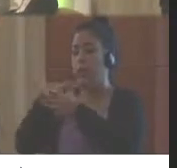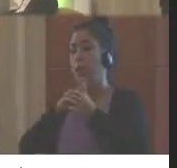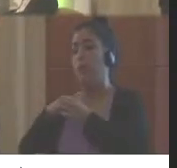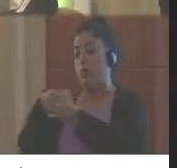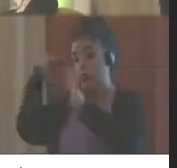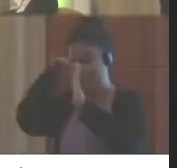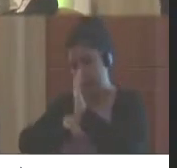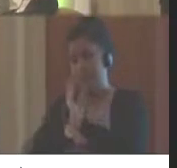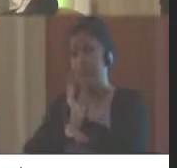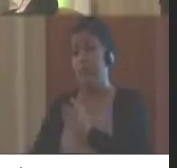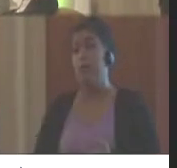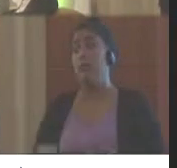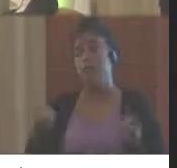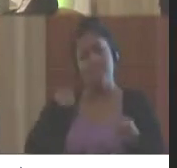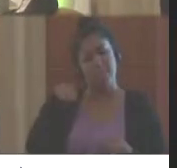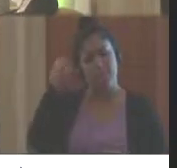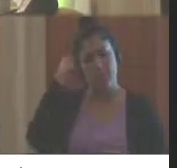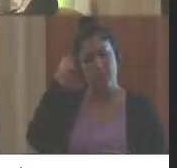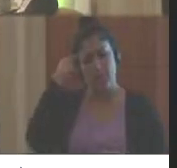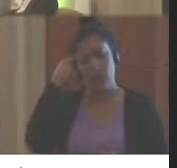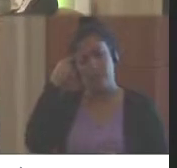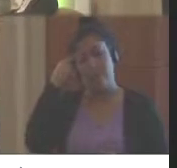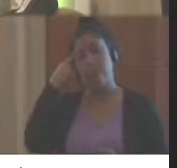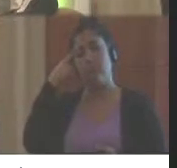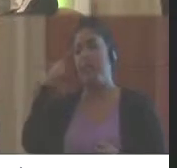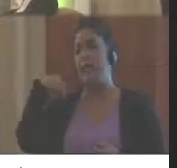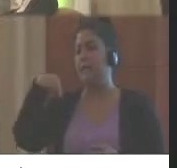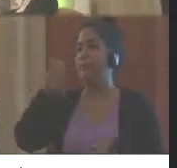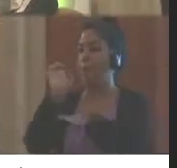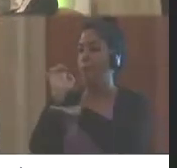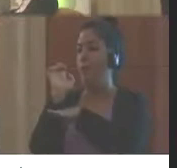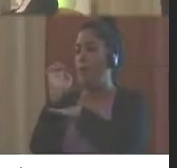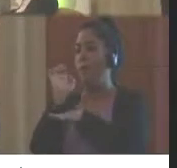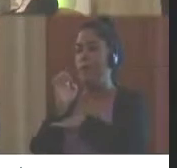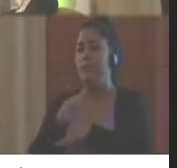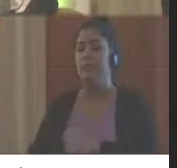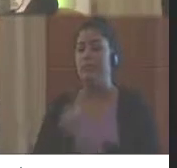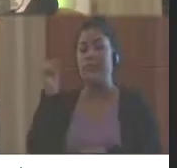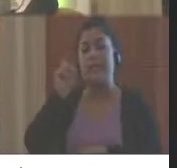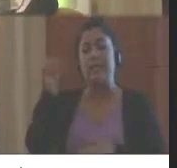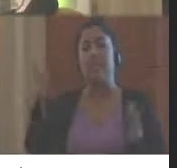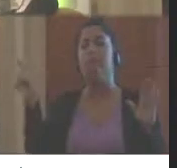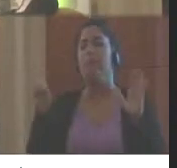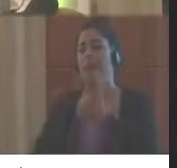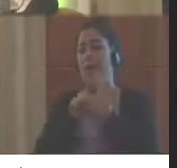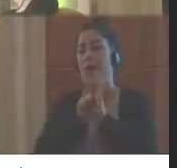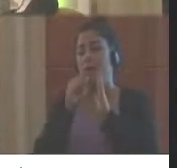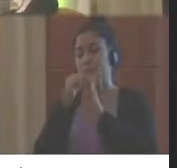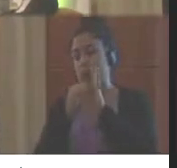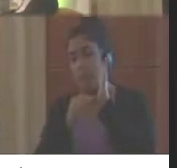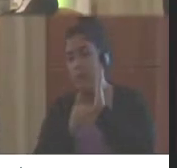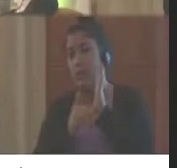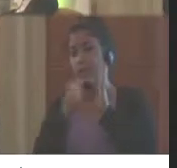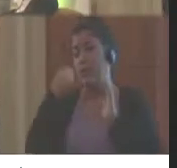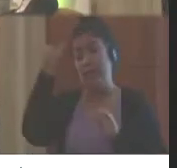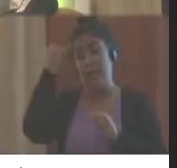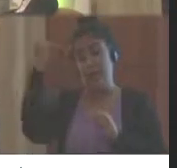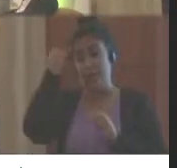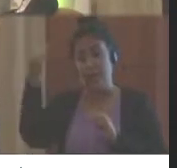I believe that in Ecuador it is also necessary to have a regulation